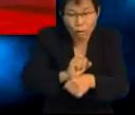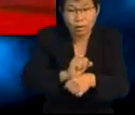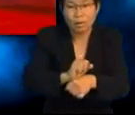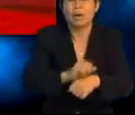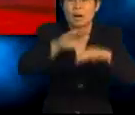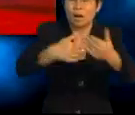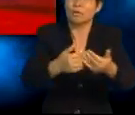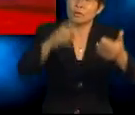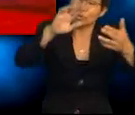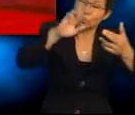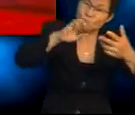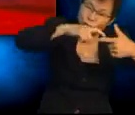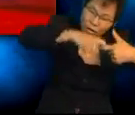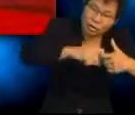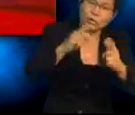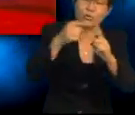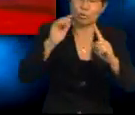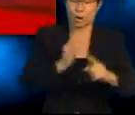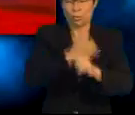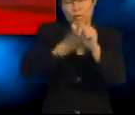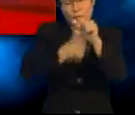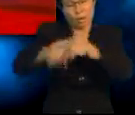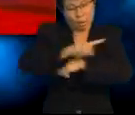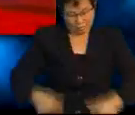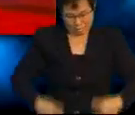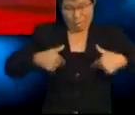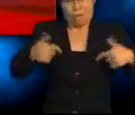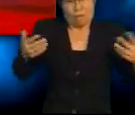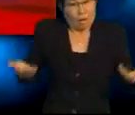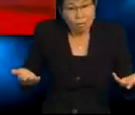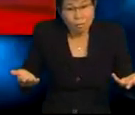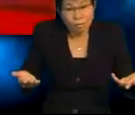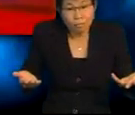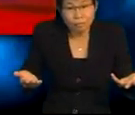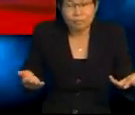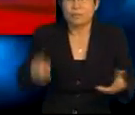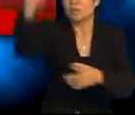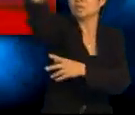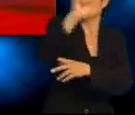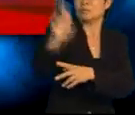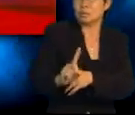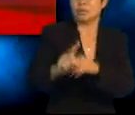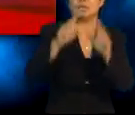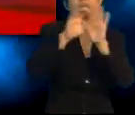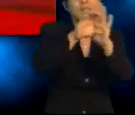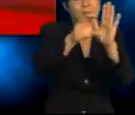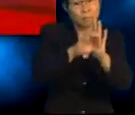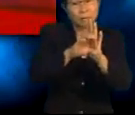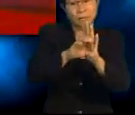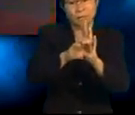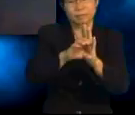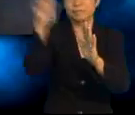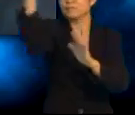to our everyday life? Well, the thunderstorm is an example.